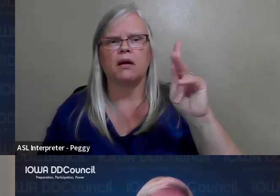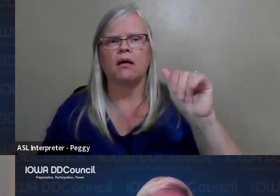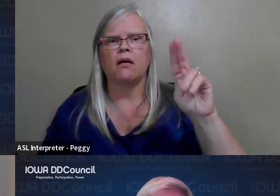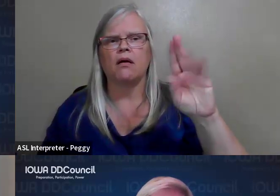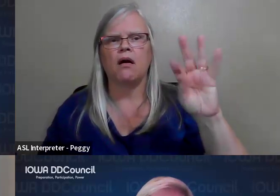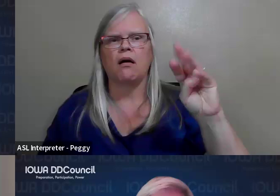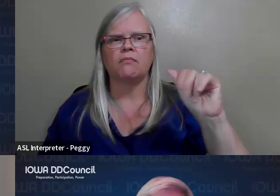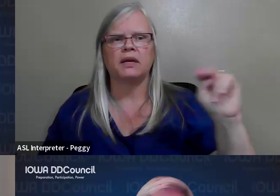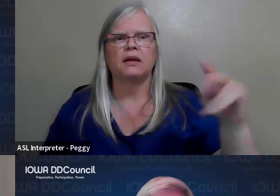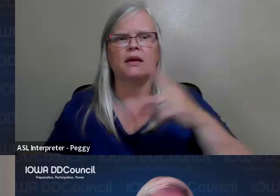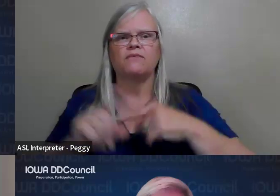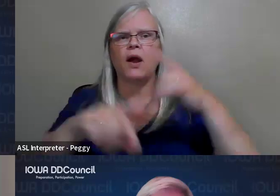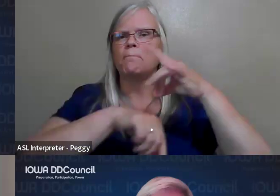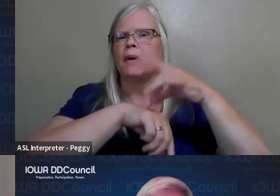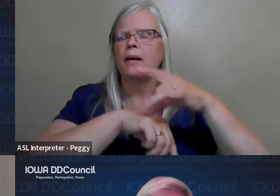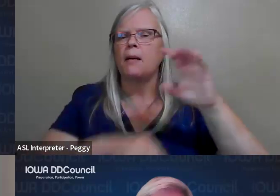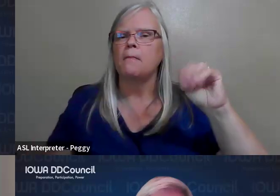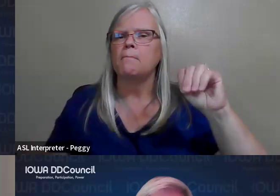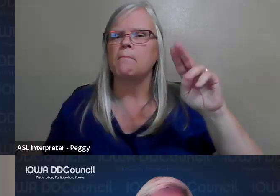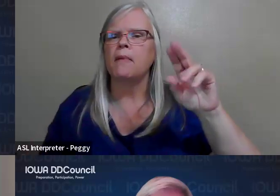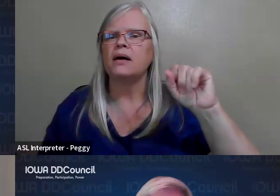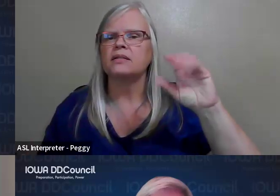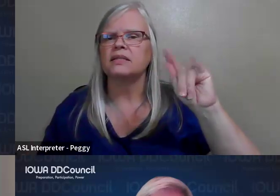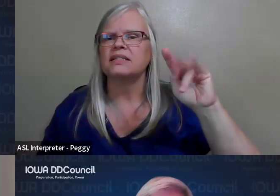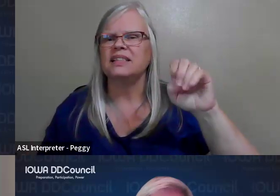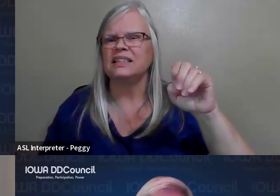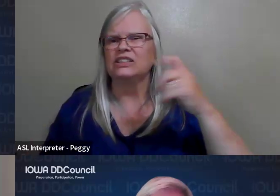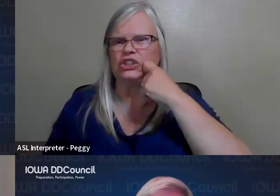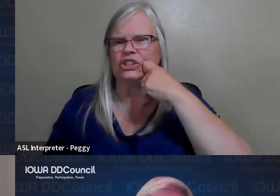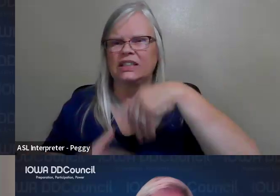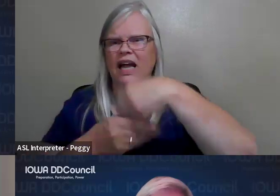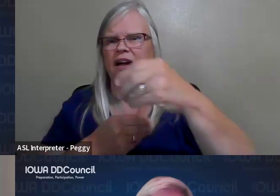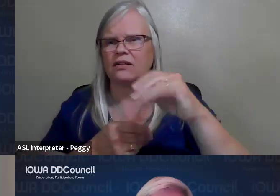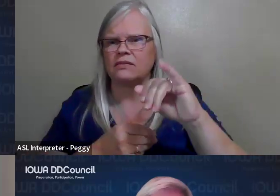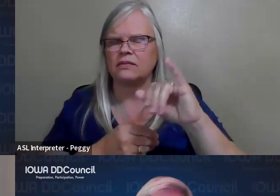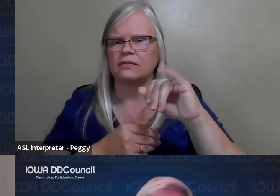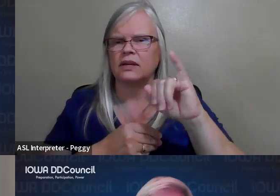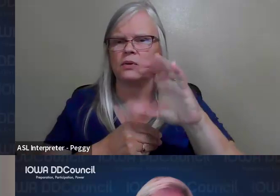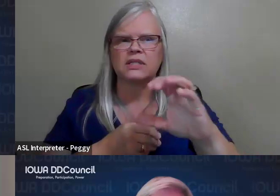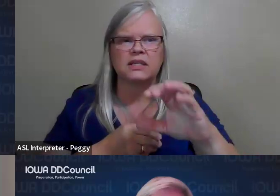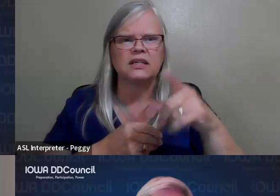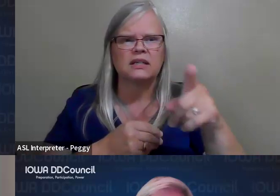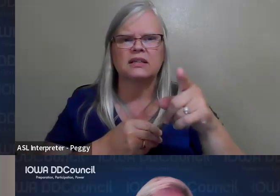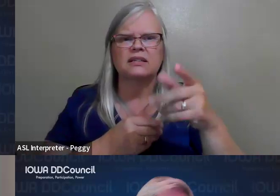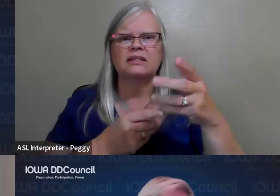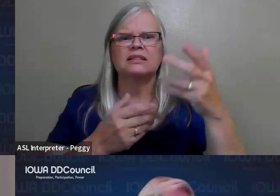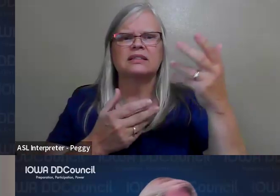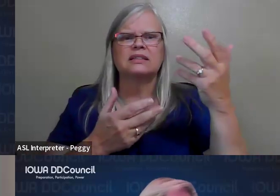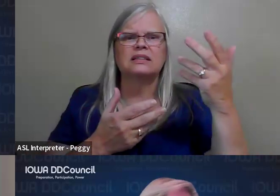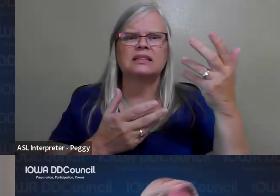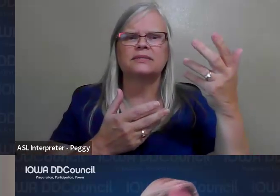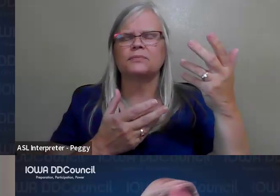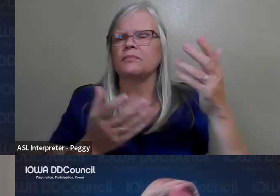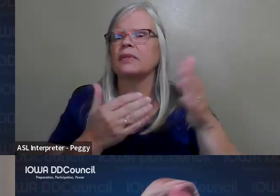Cedar County, Muscatine County, just outside of Iowa City. I think he has a little still of Johnson County, maybe not,